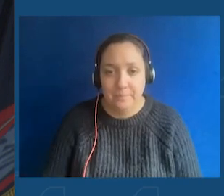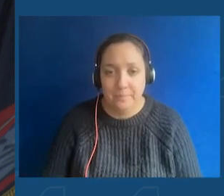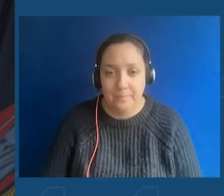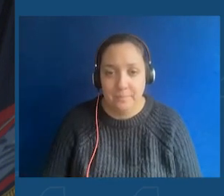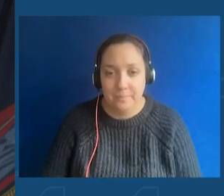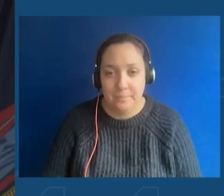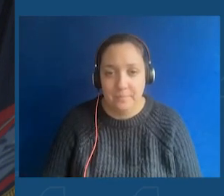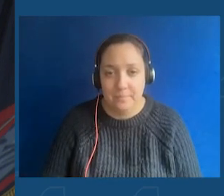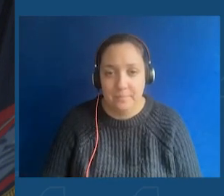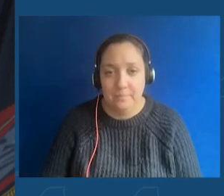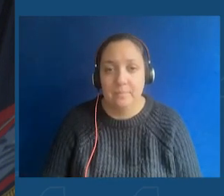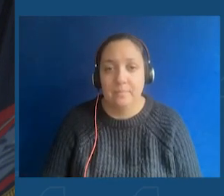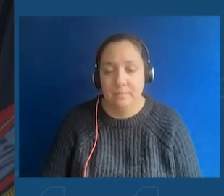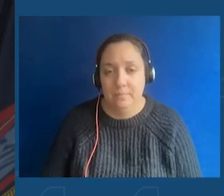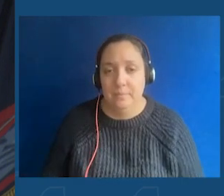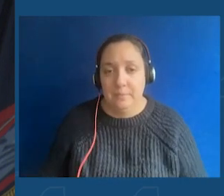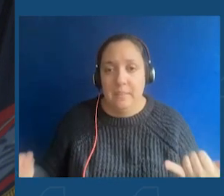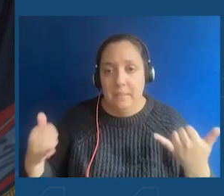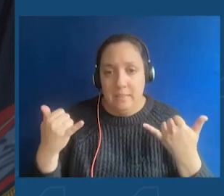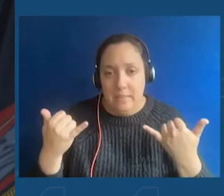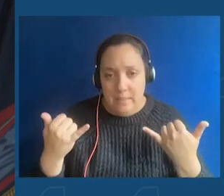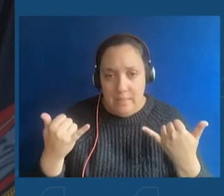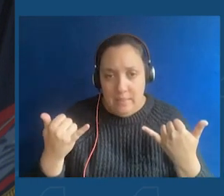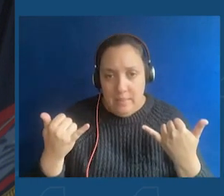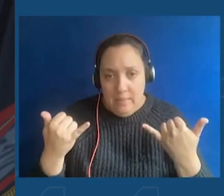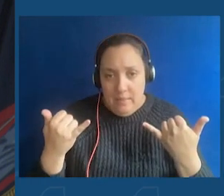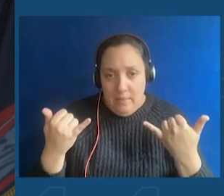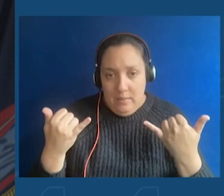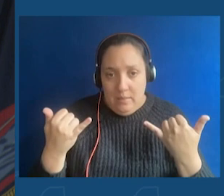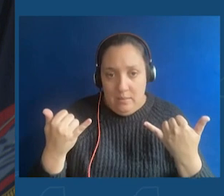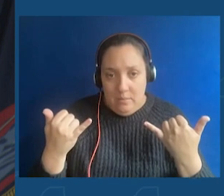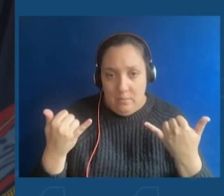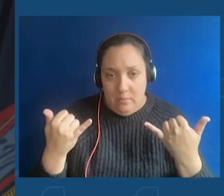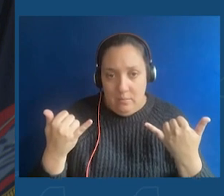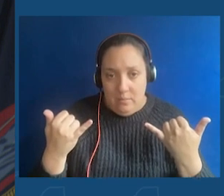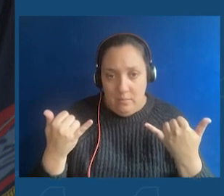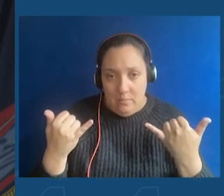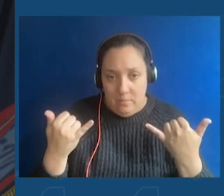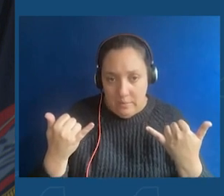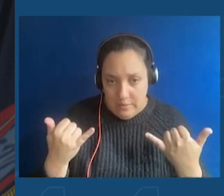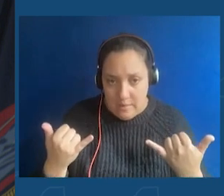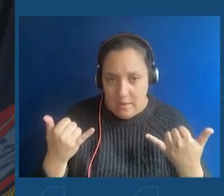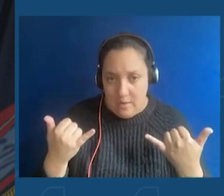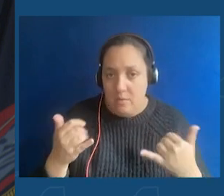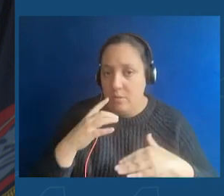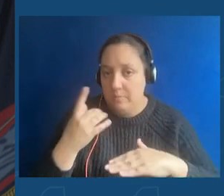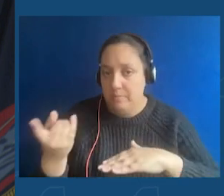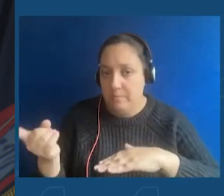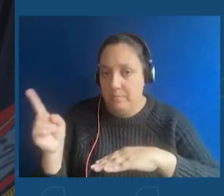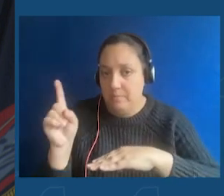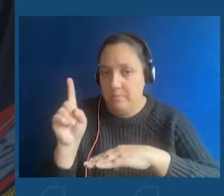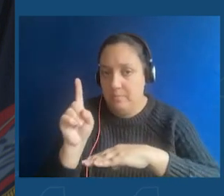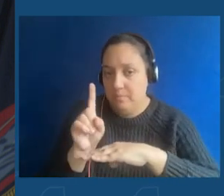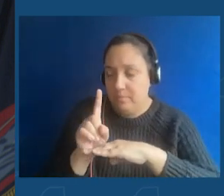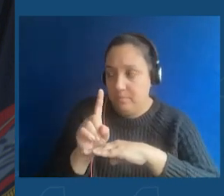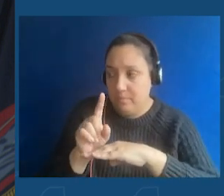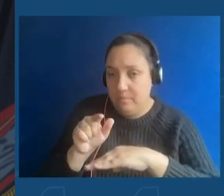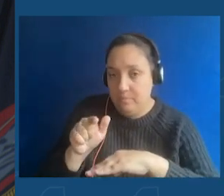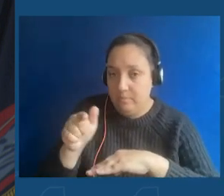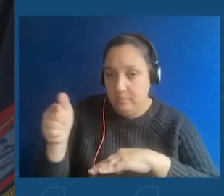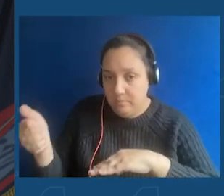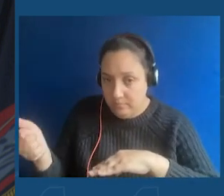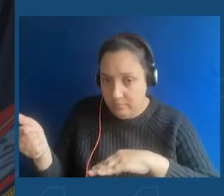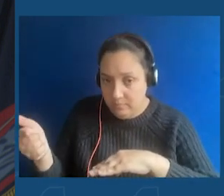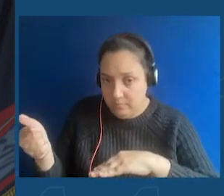And let me bring up someone who's not afraid to use the power of her office conferred upon her as